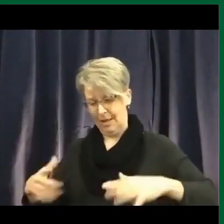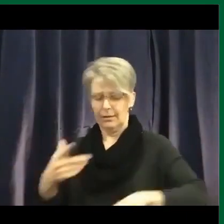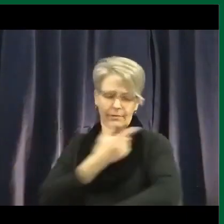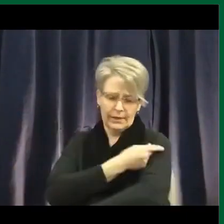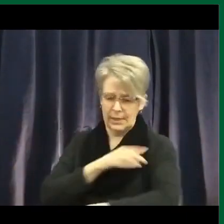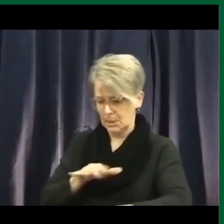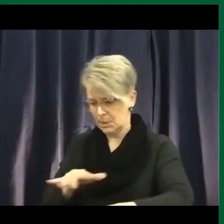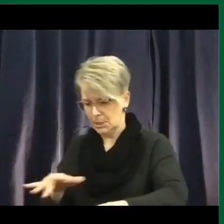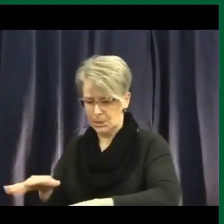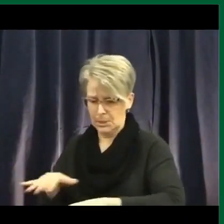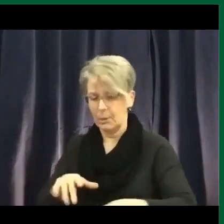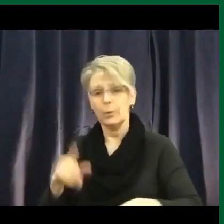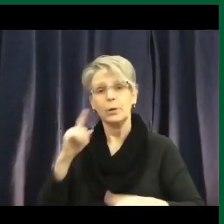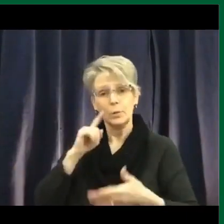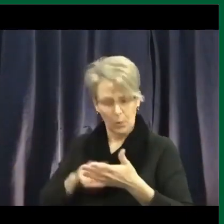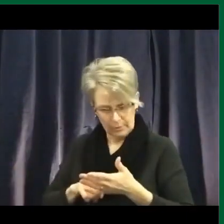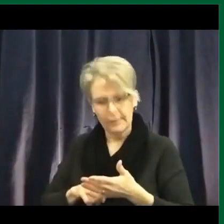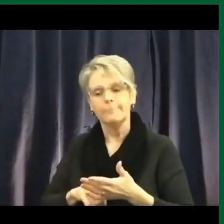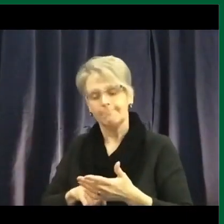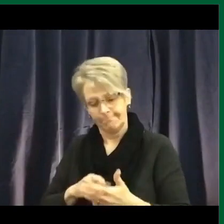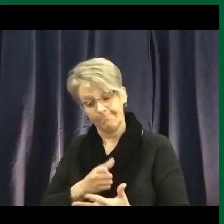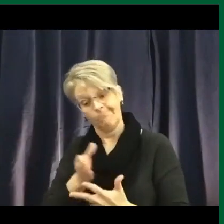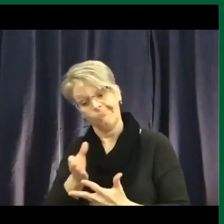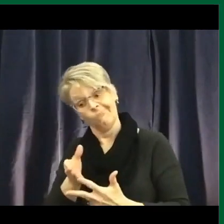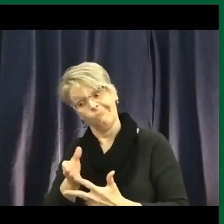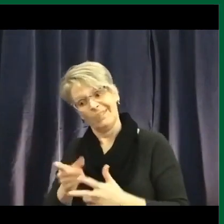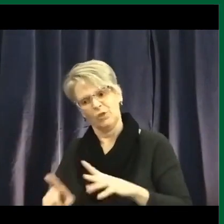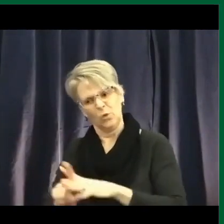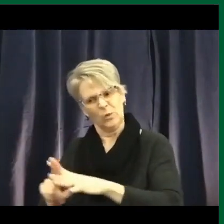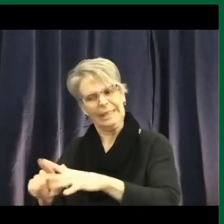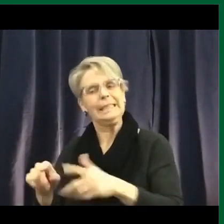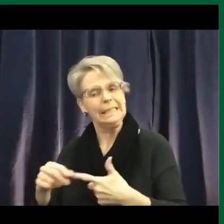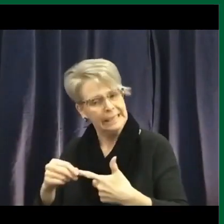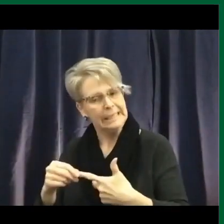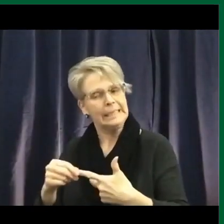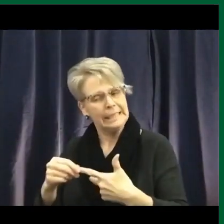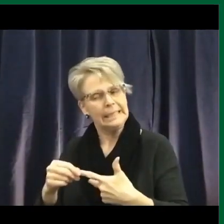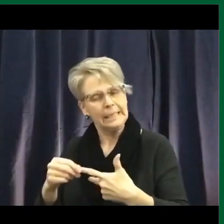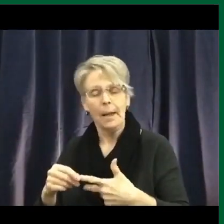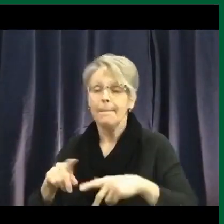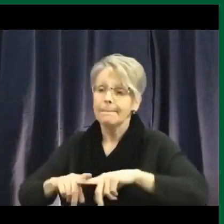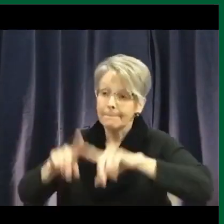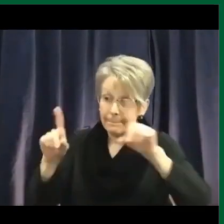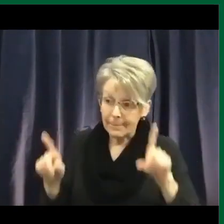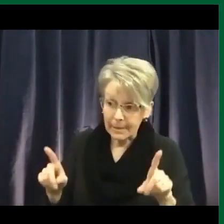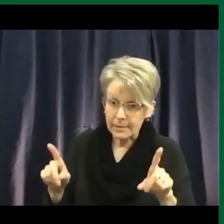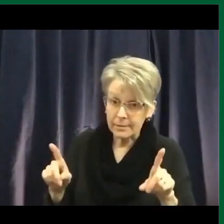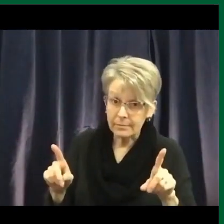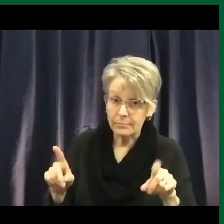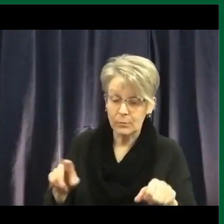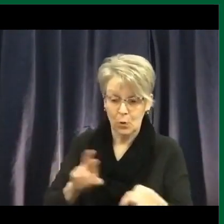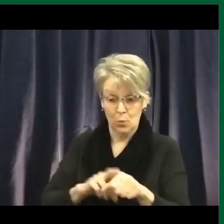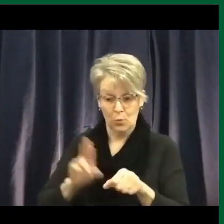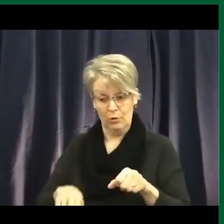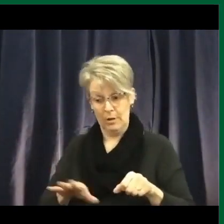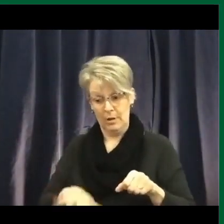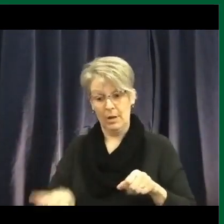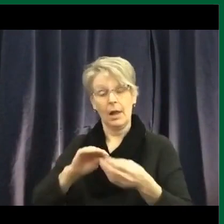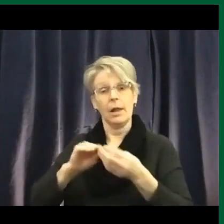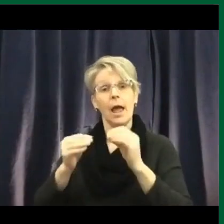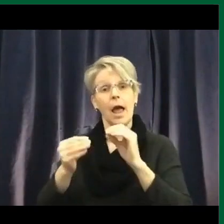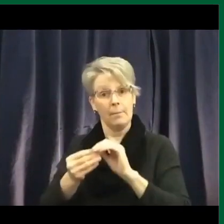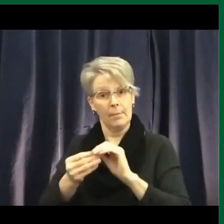seeing some variants of concerns being present in the community. That being said, Regina's numbers have continued to